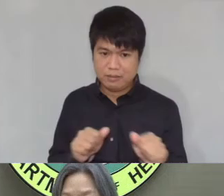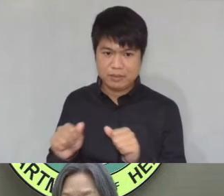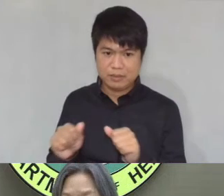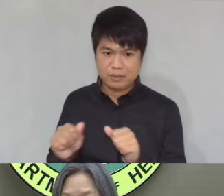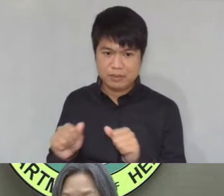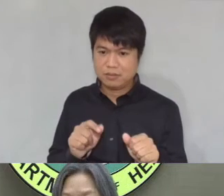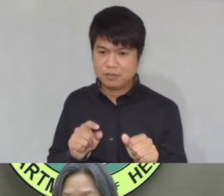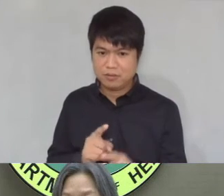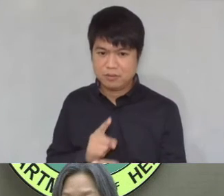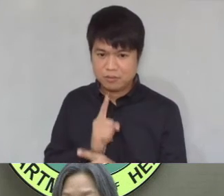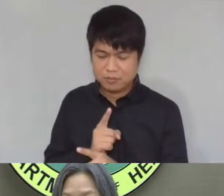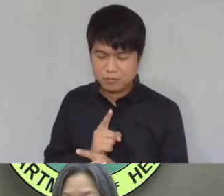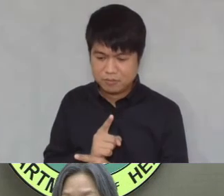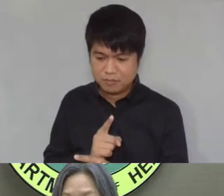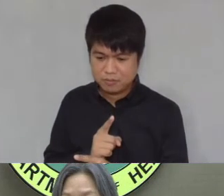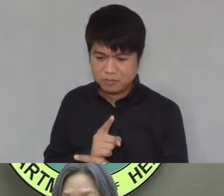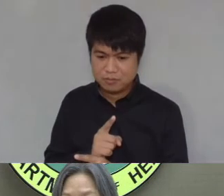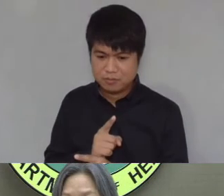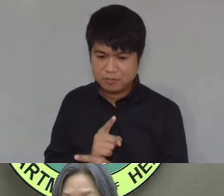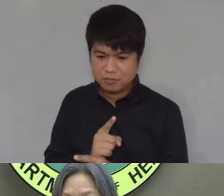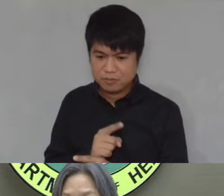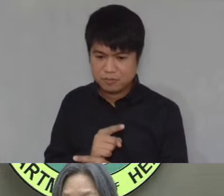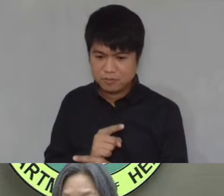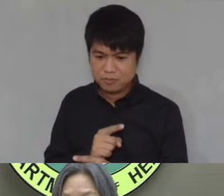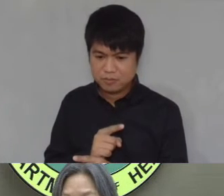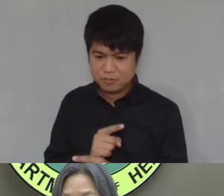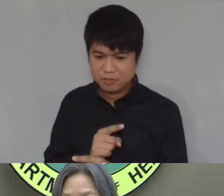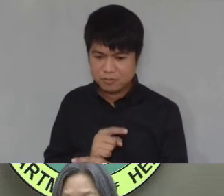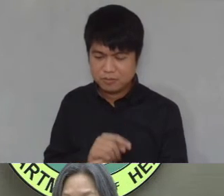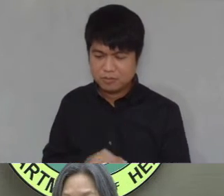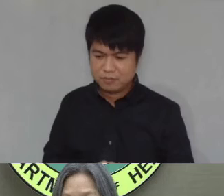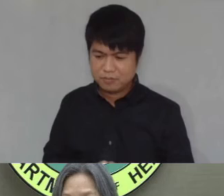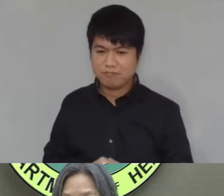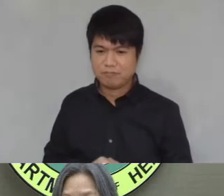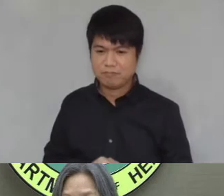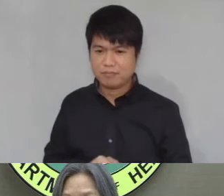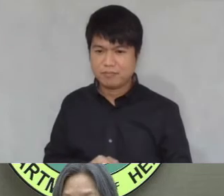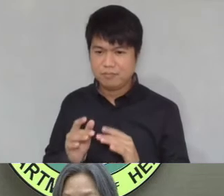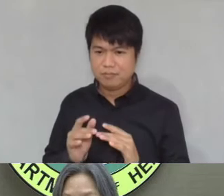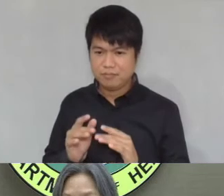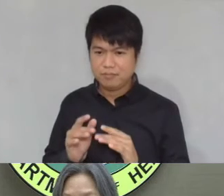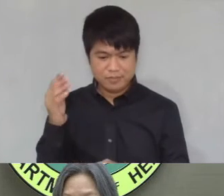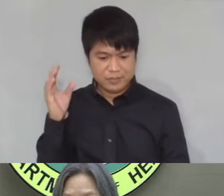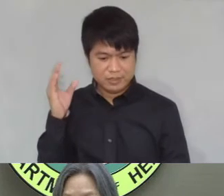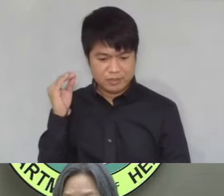see that with people trying out teleconsultations. It becomes part of the clinical training as